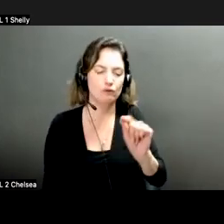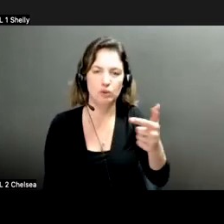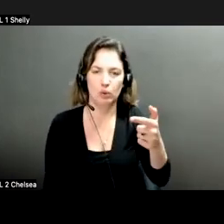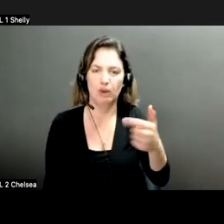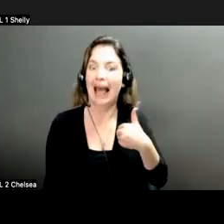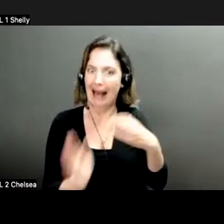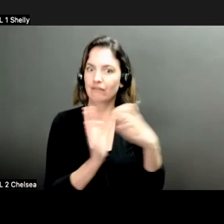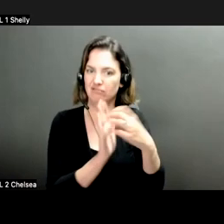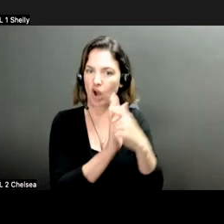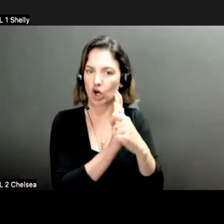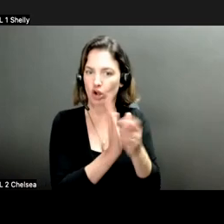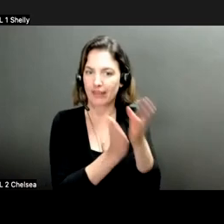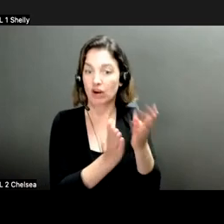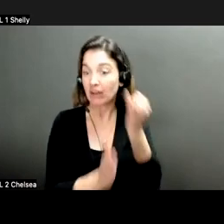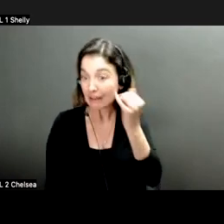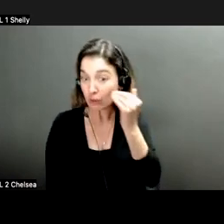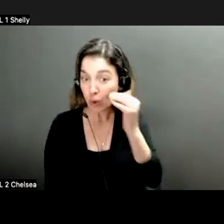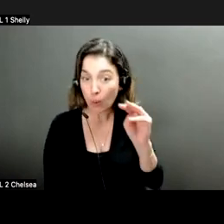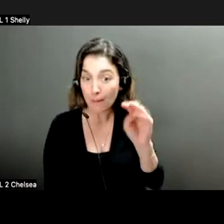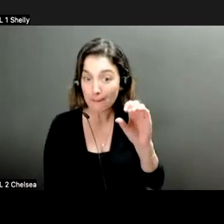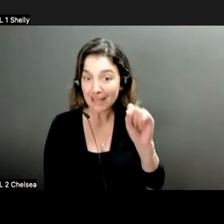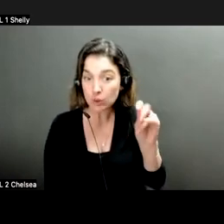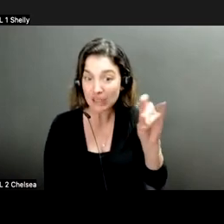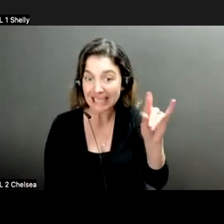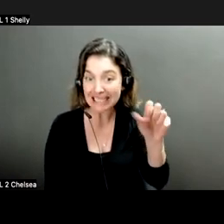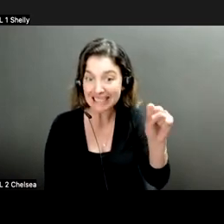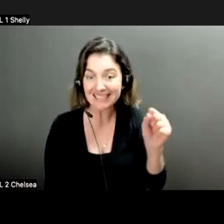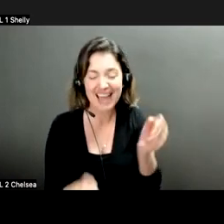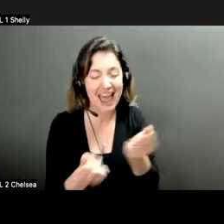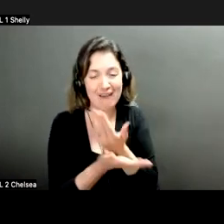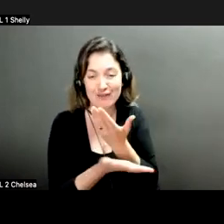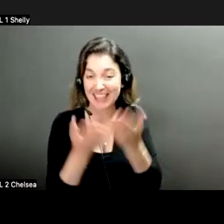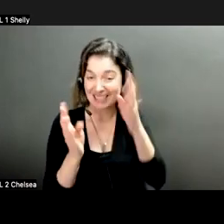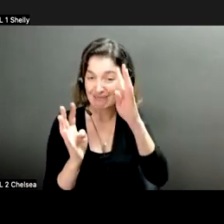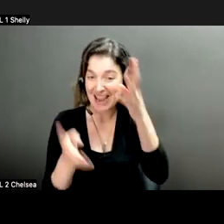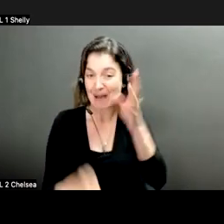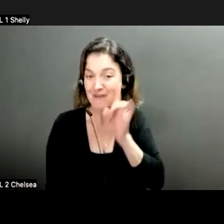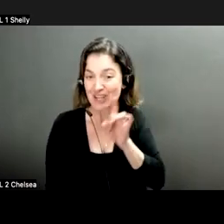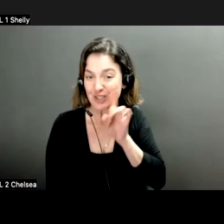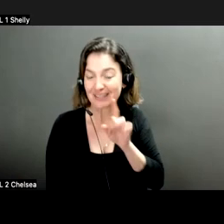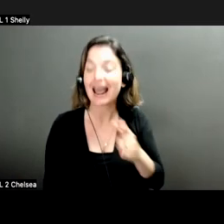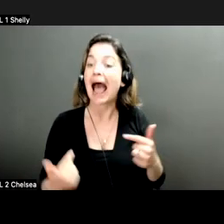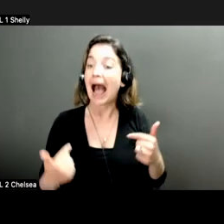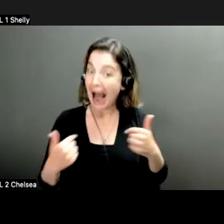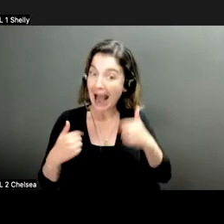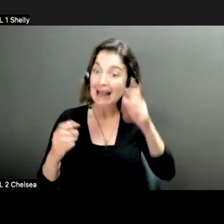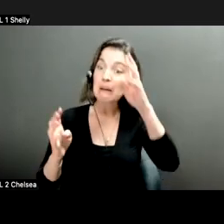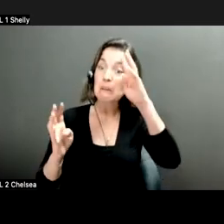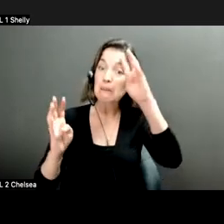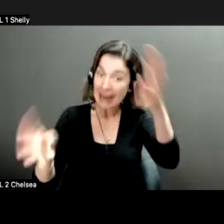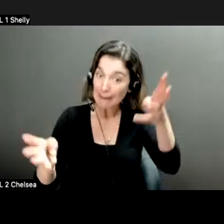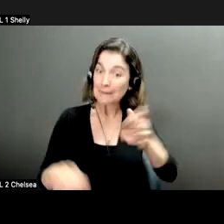are familiar with that publication, everything is fictional. So I made this whole thing up in order for me to sort